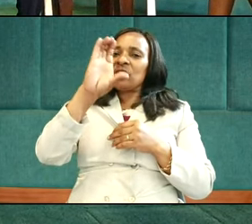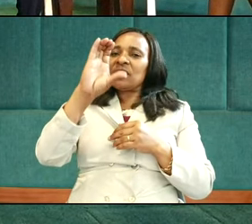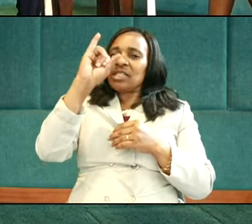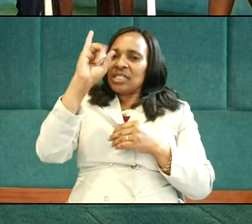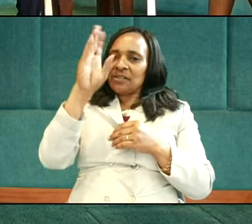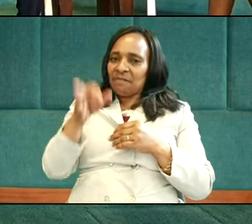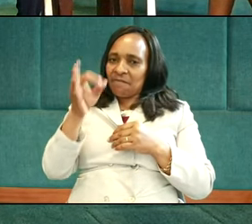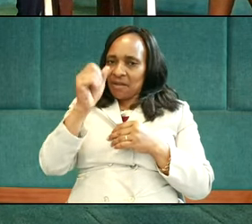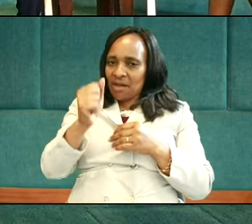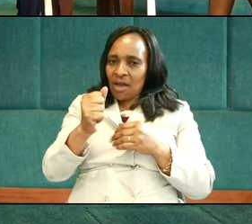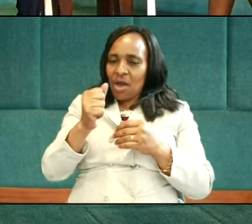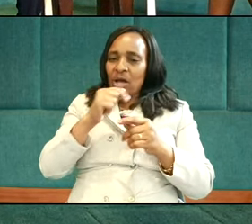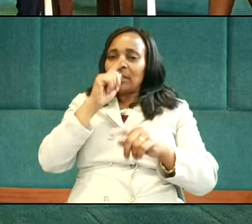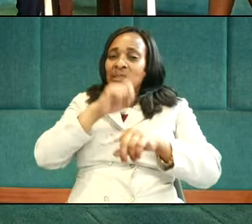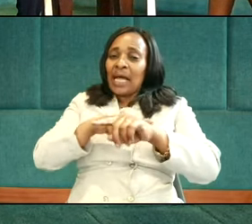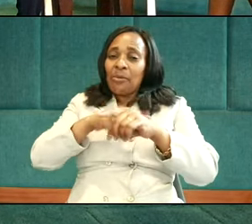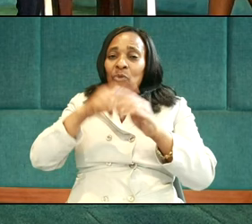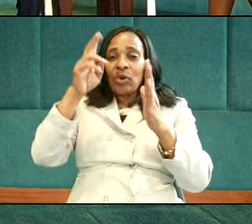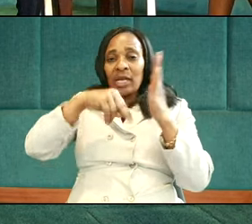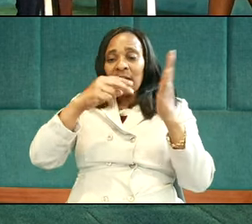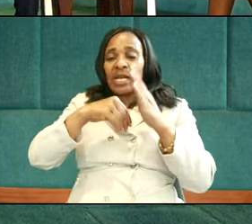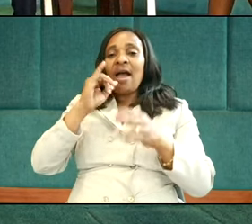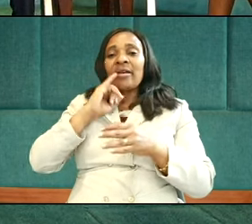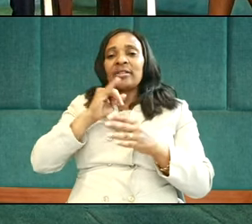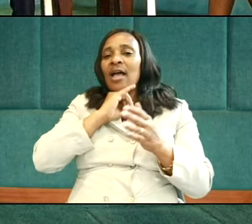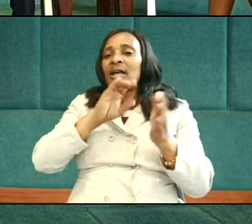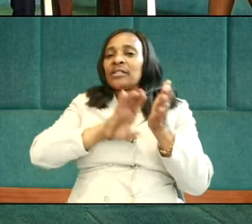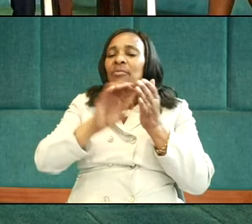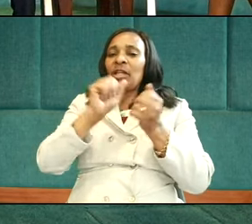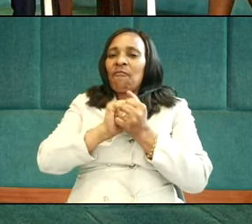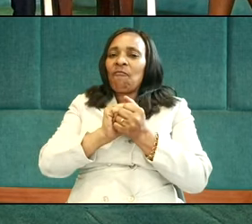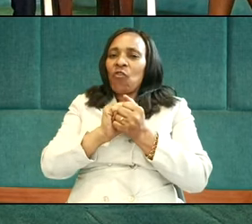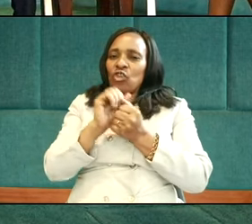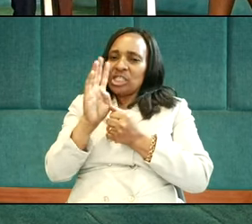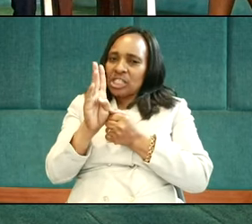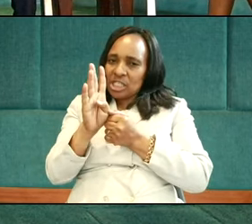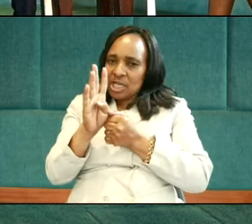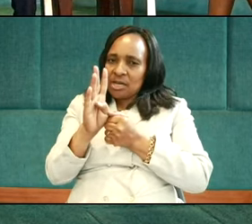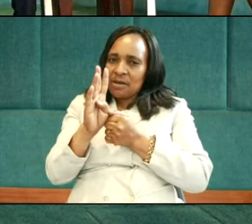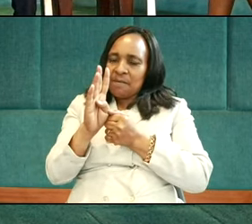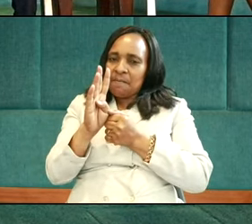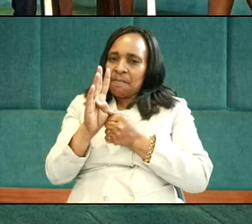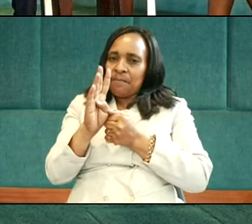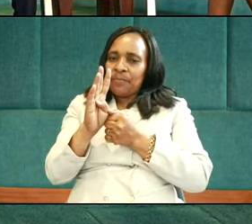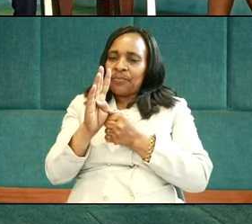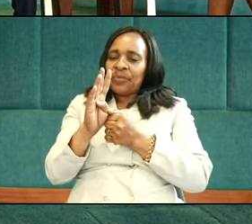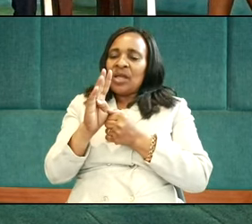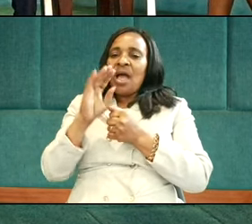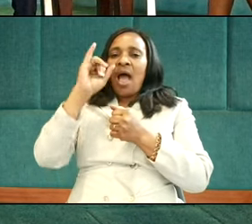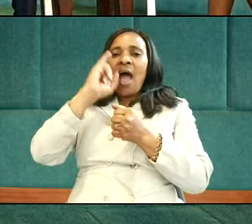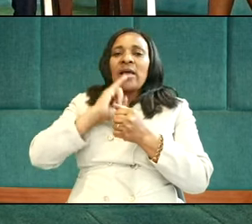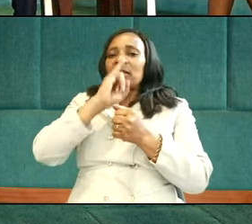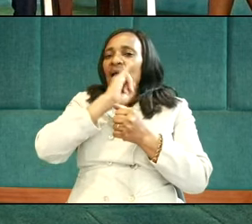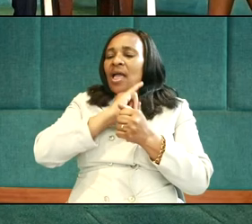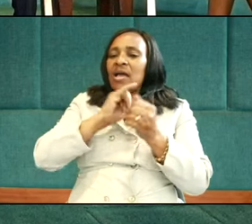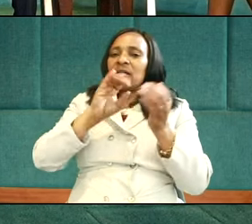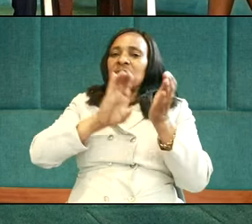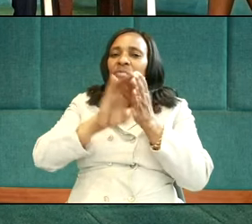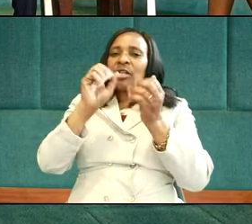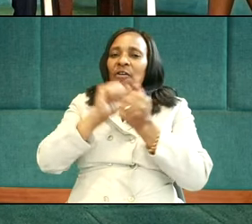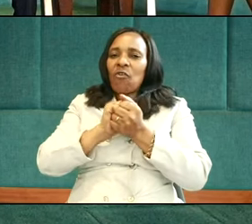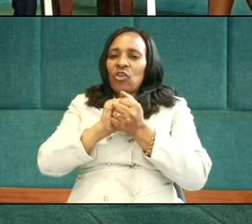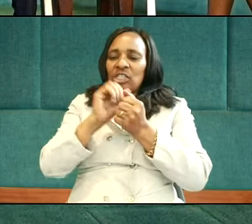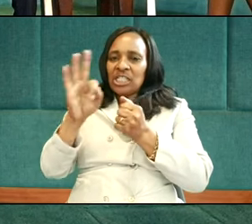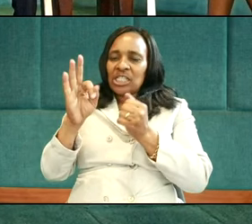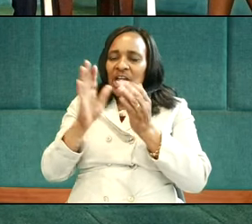read Isaiah chapter 14, maybe we can all get there. Isaiah chapter 14, verse